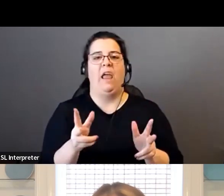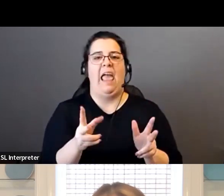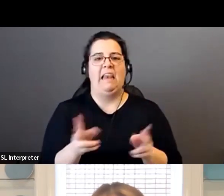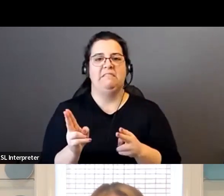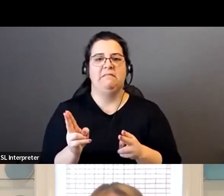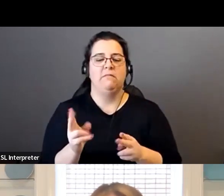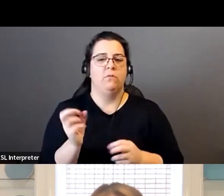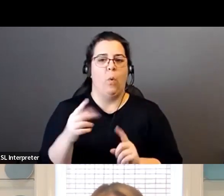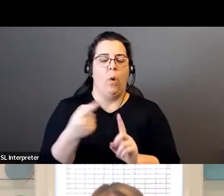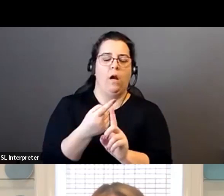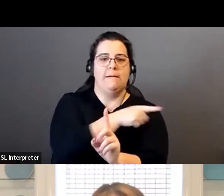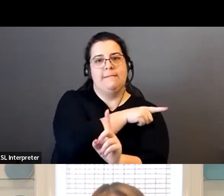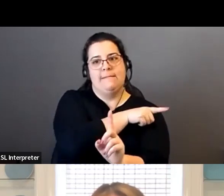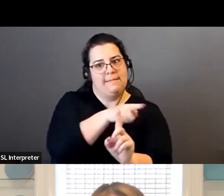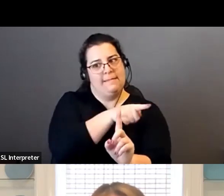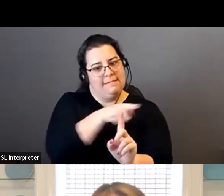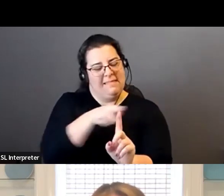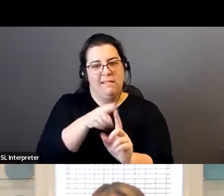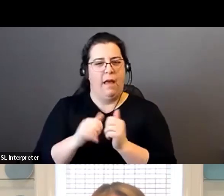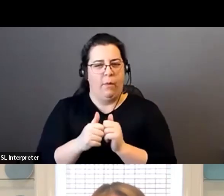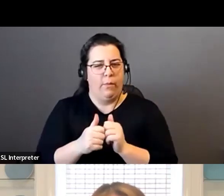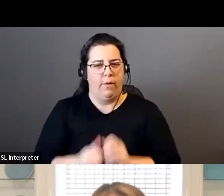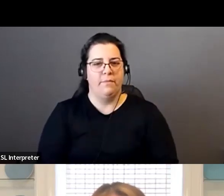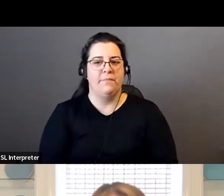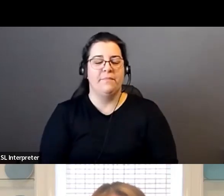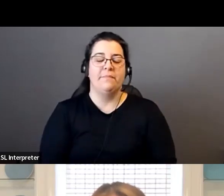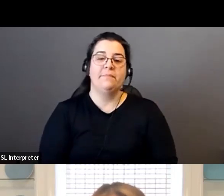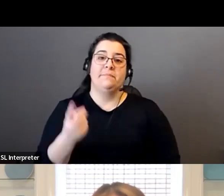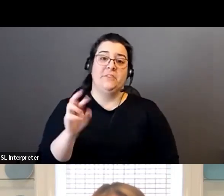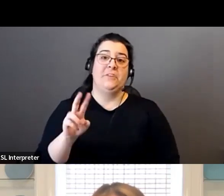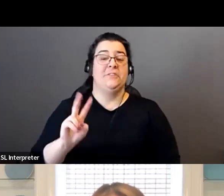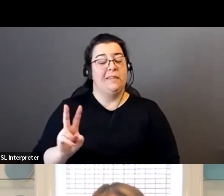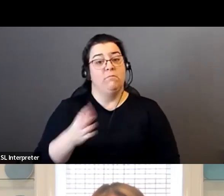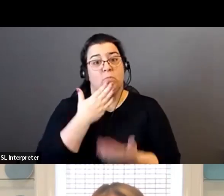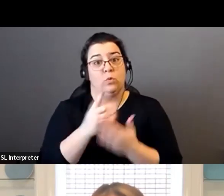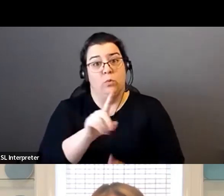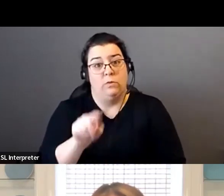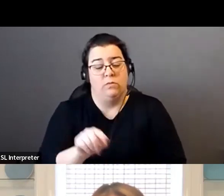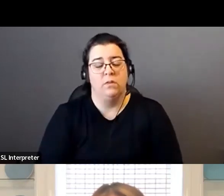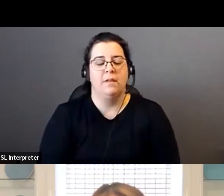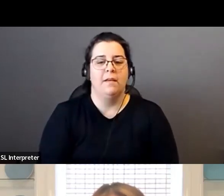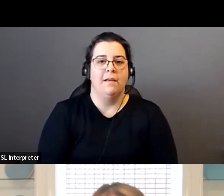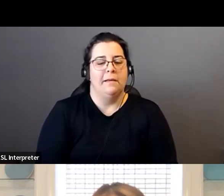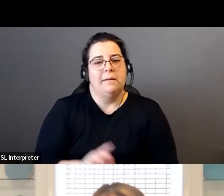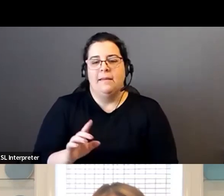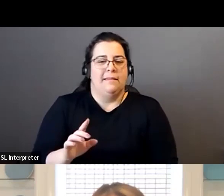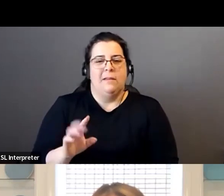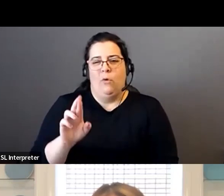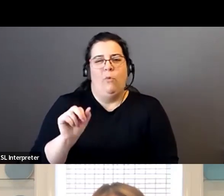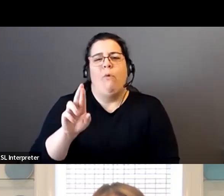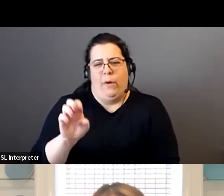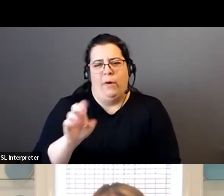your process? That's a great question. Doesn't happen a lot, but when it does happen, you have one or two choices. You can let them and